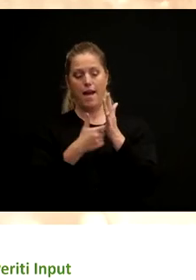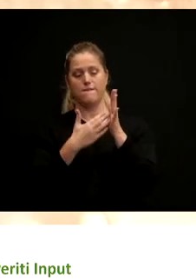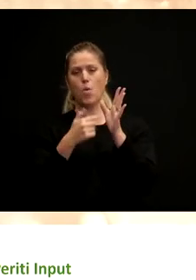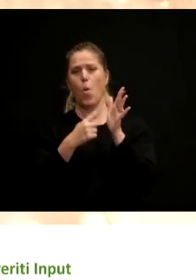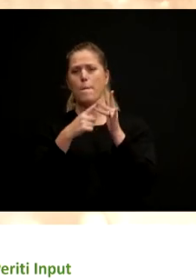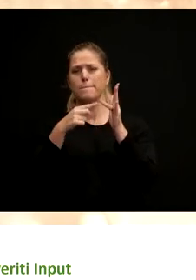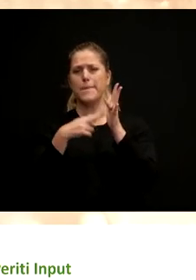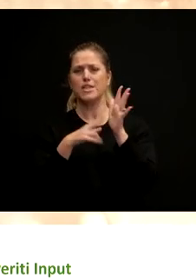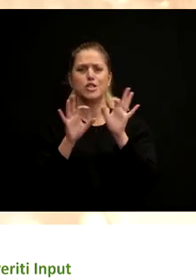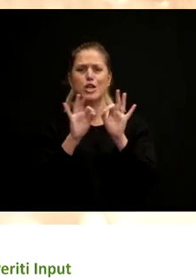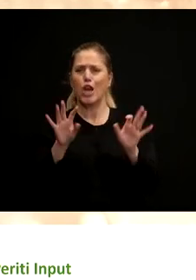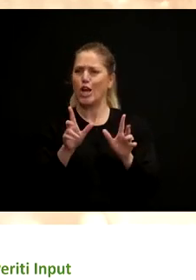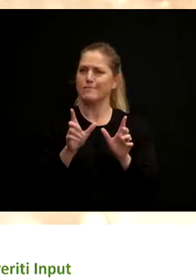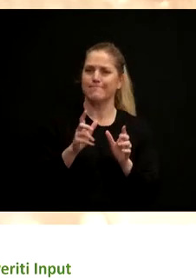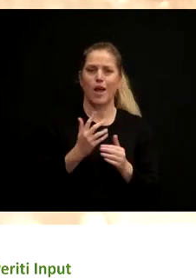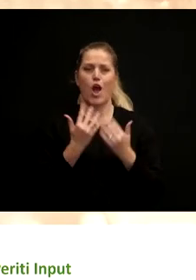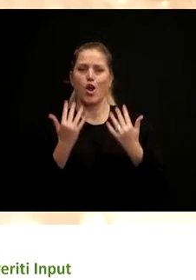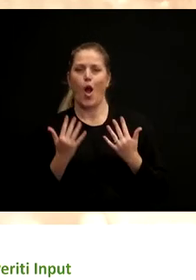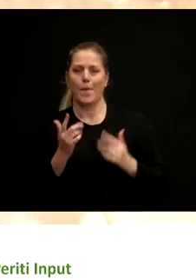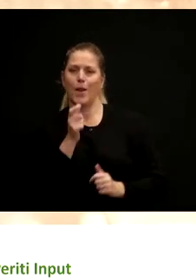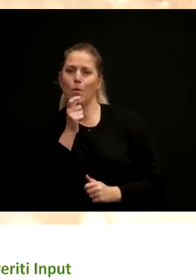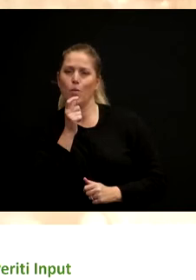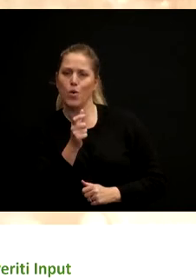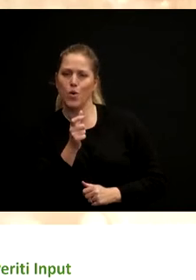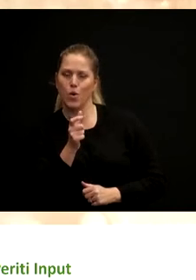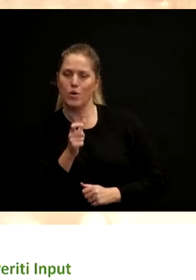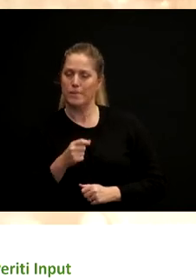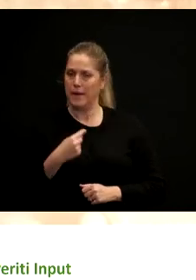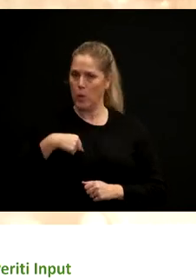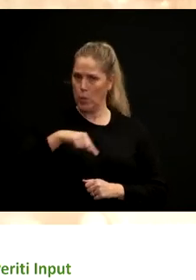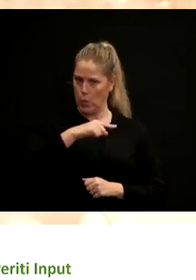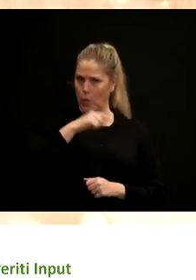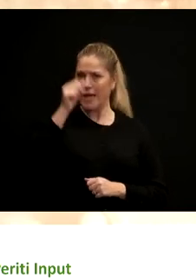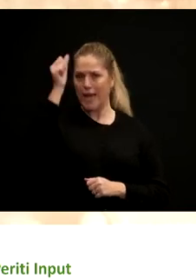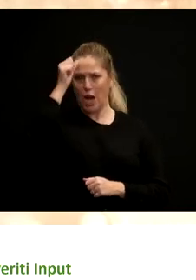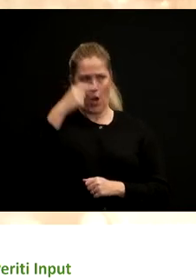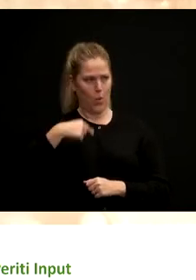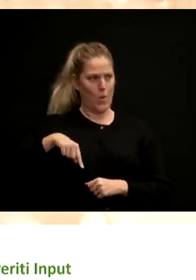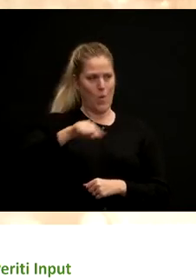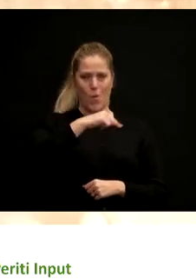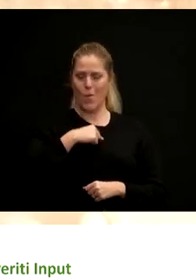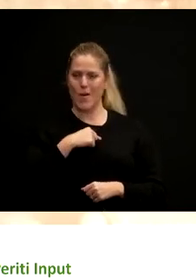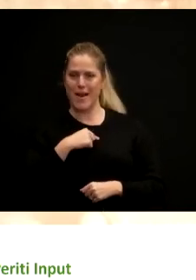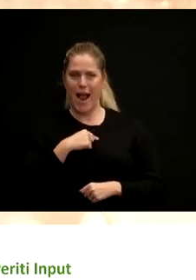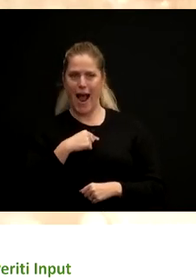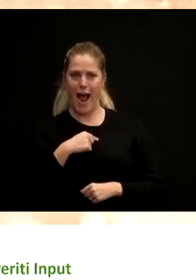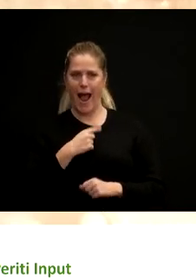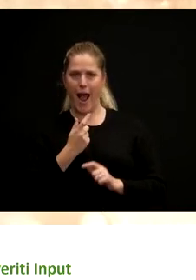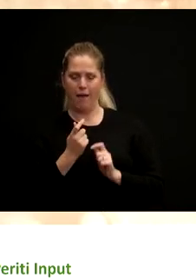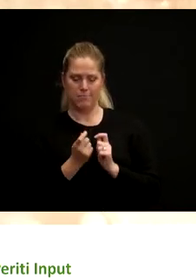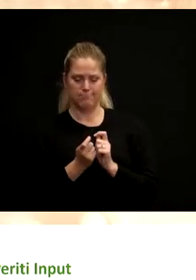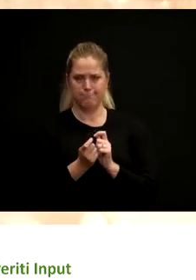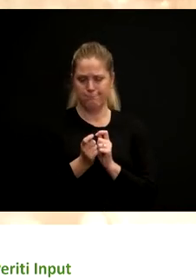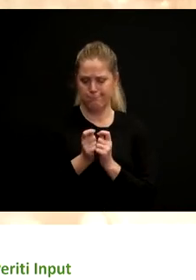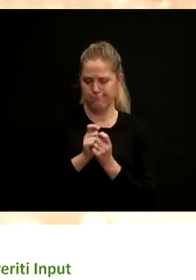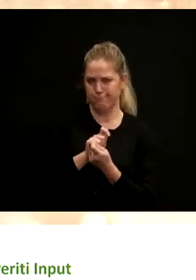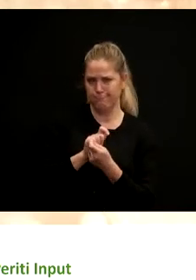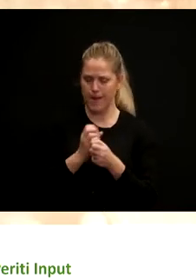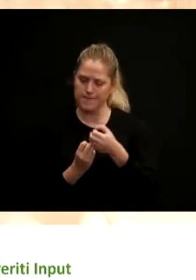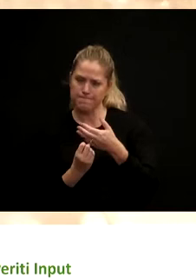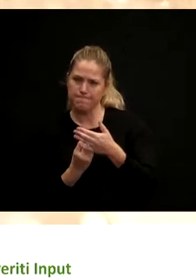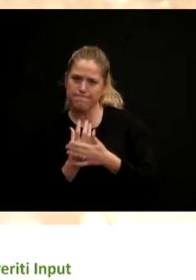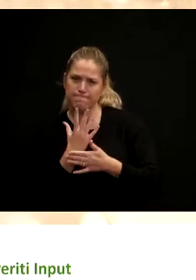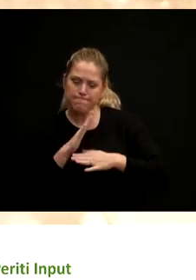often. All of us are being formed in some way, whether we are aware of it or